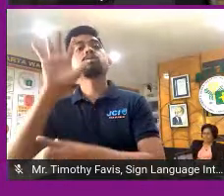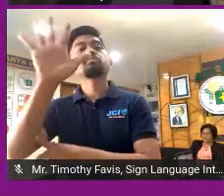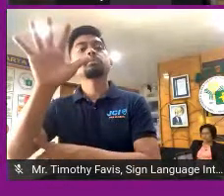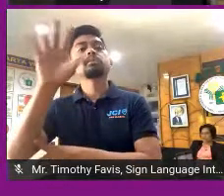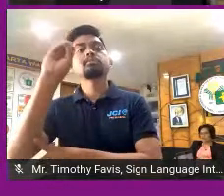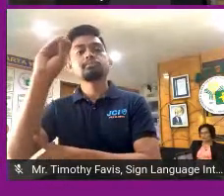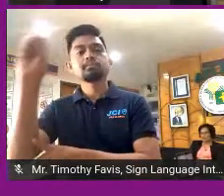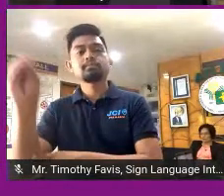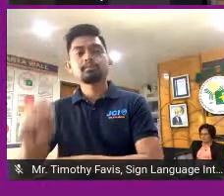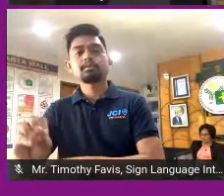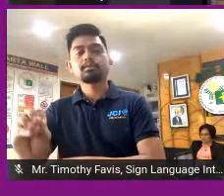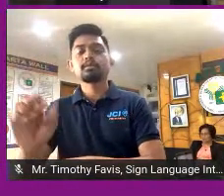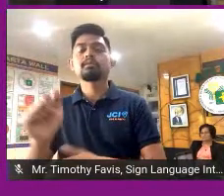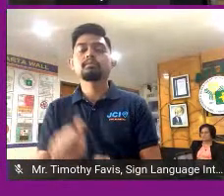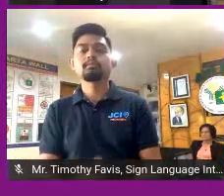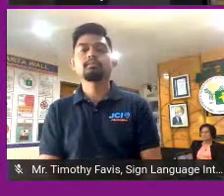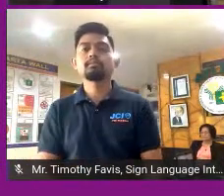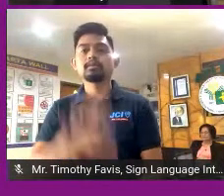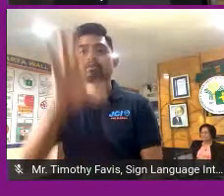5% of the